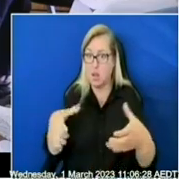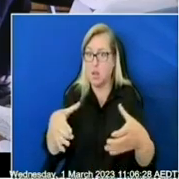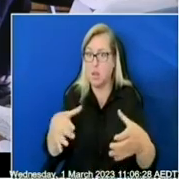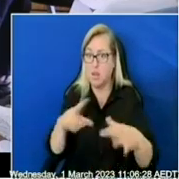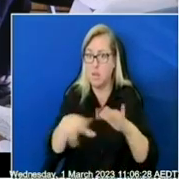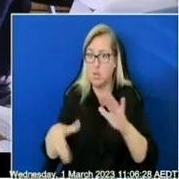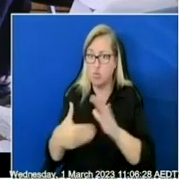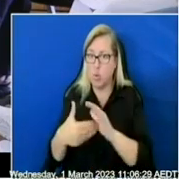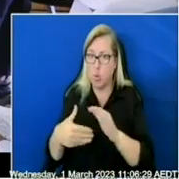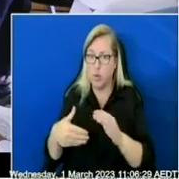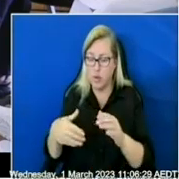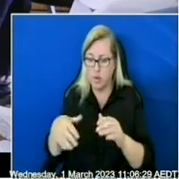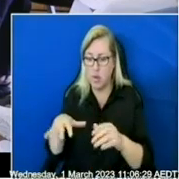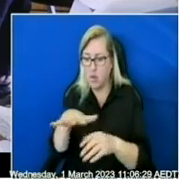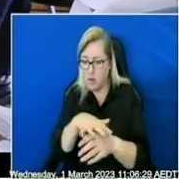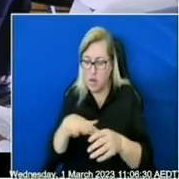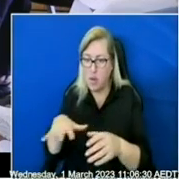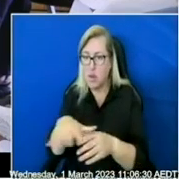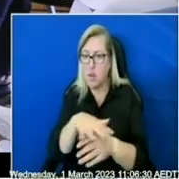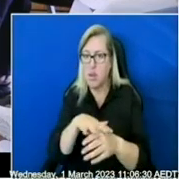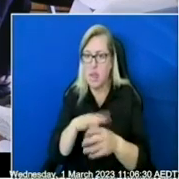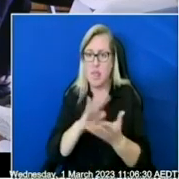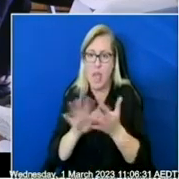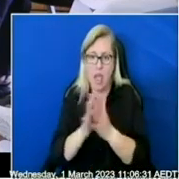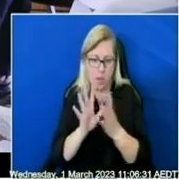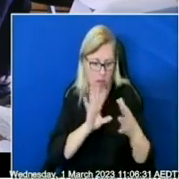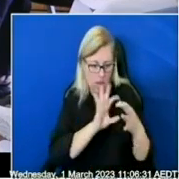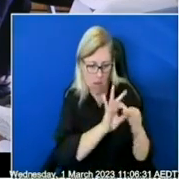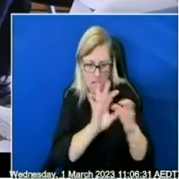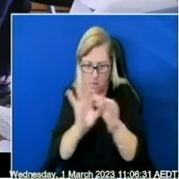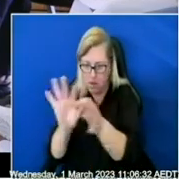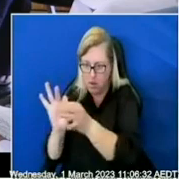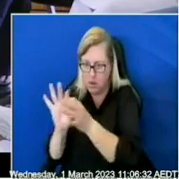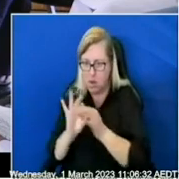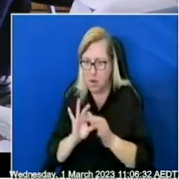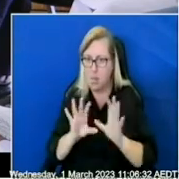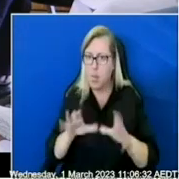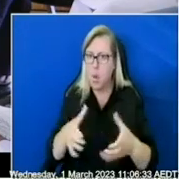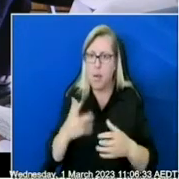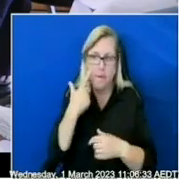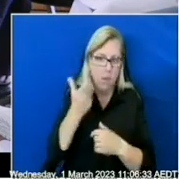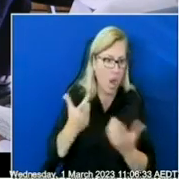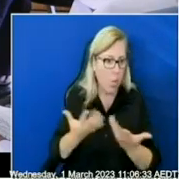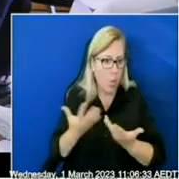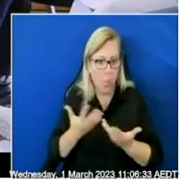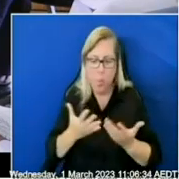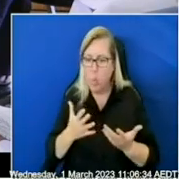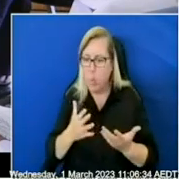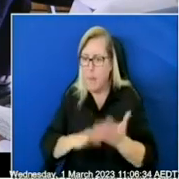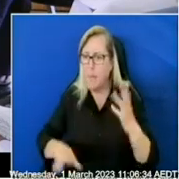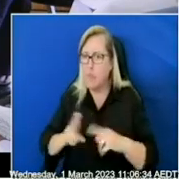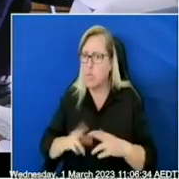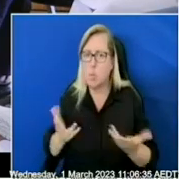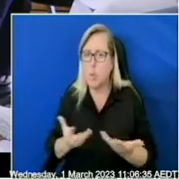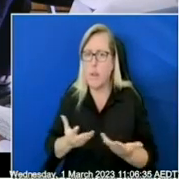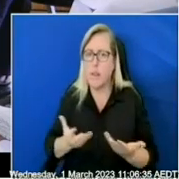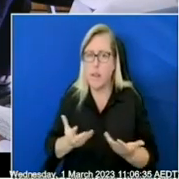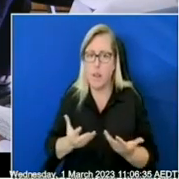they would connect with those families and then find out where their parents were. But this land had already been taken, so you see all